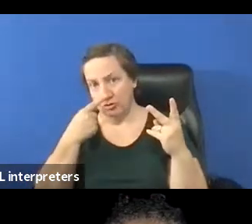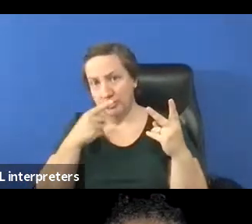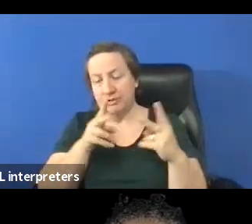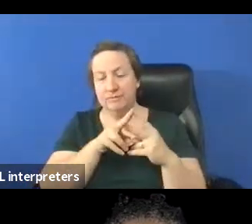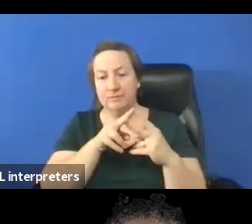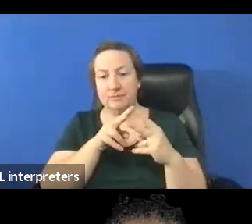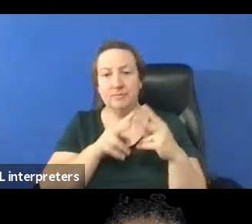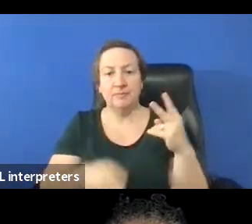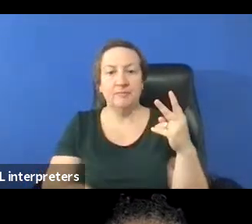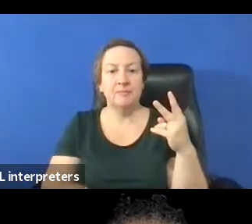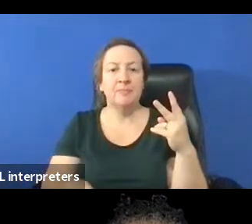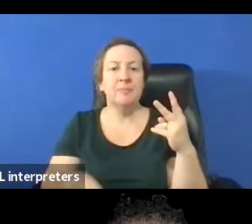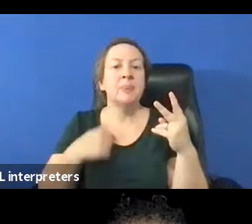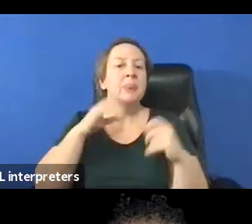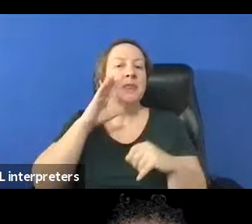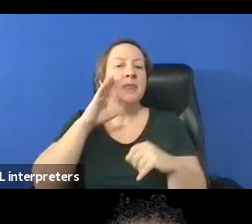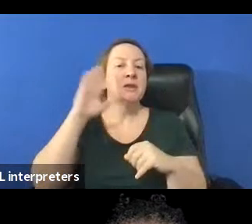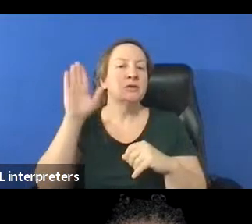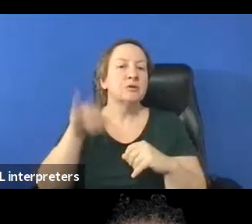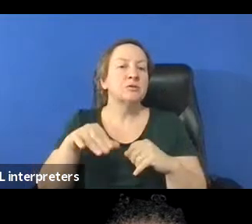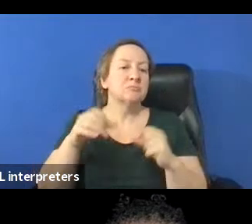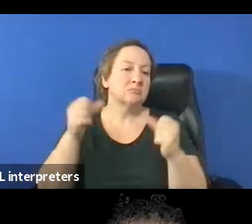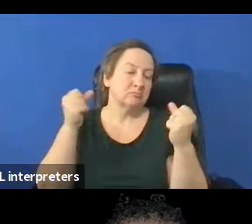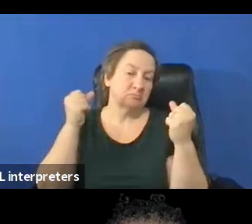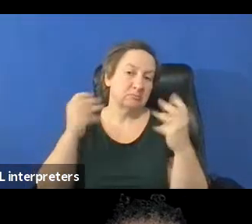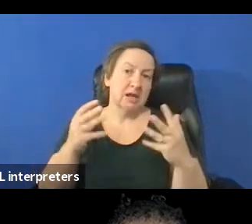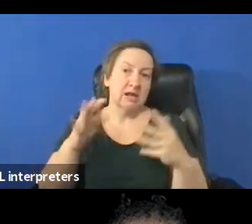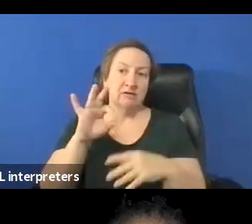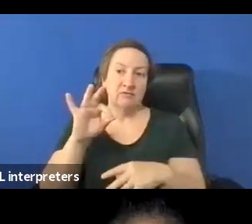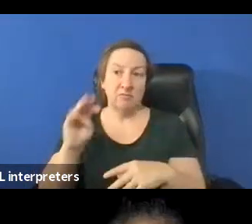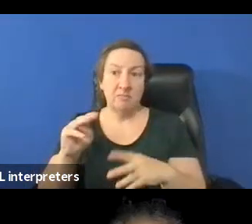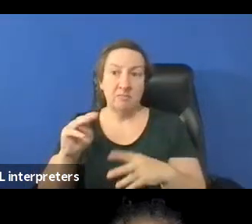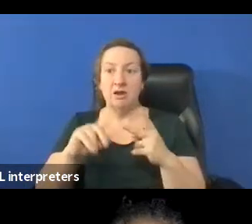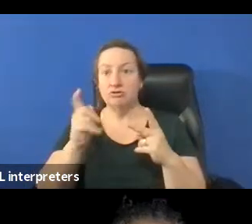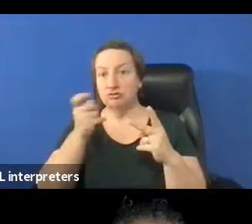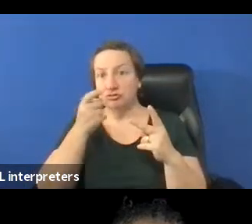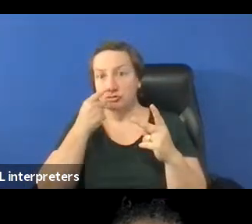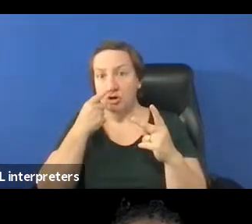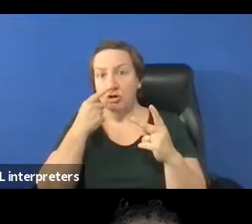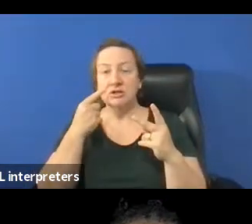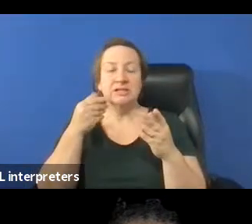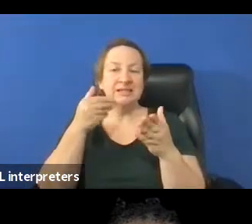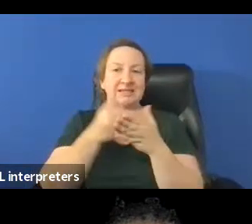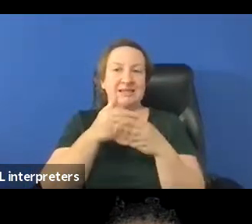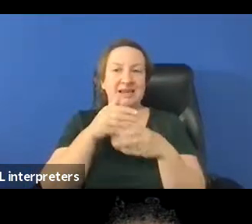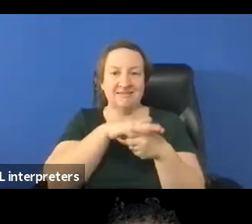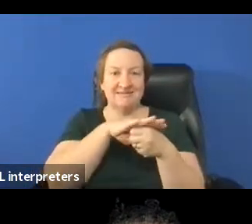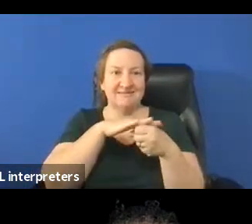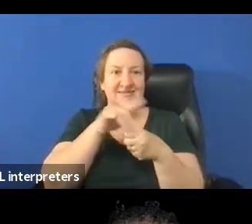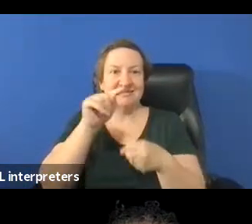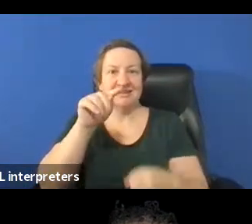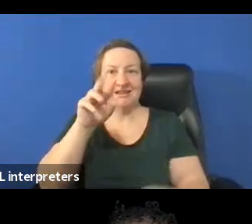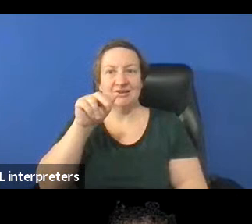And I know that there are plenty of Fred Meyers and Targets that are near and around transit.